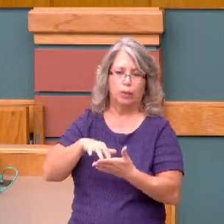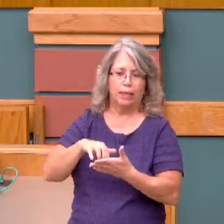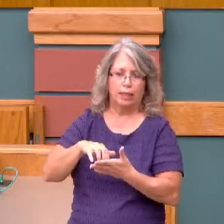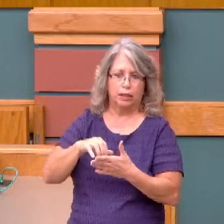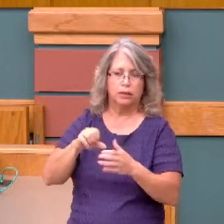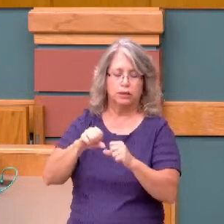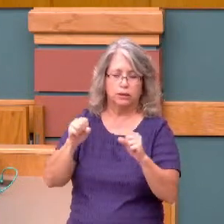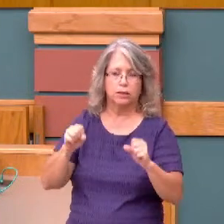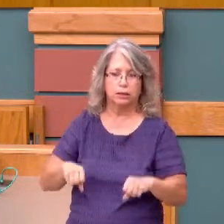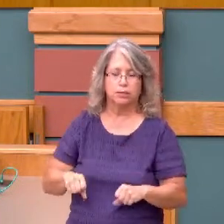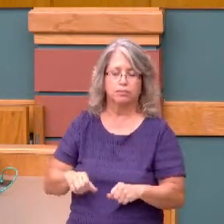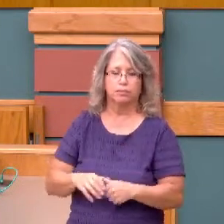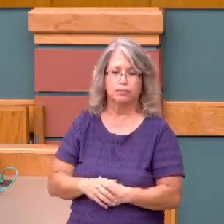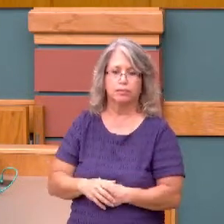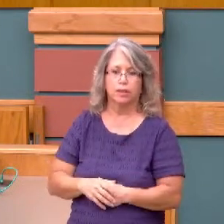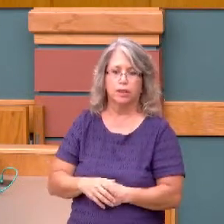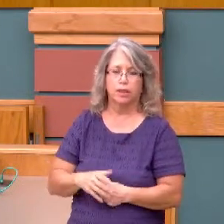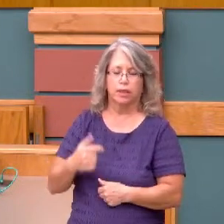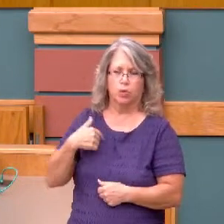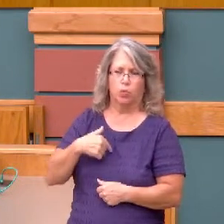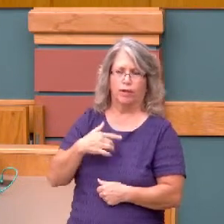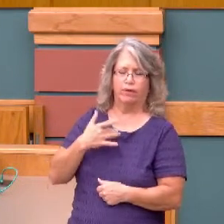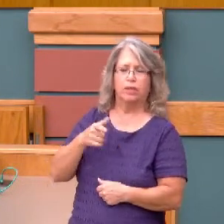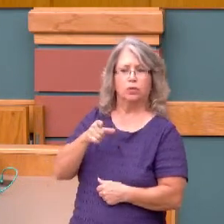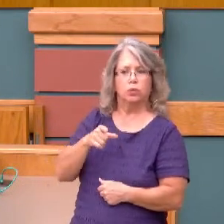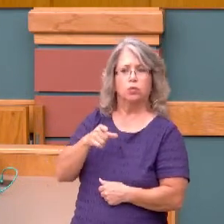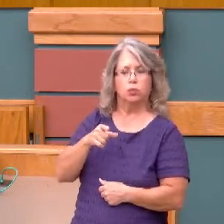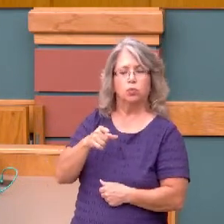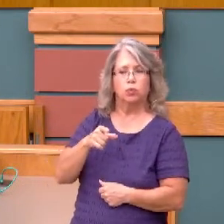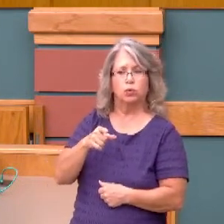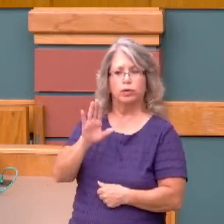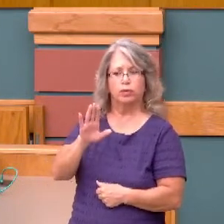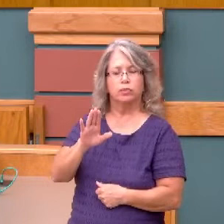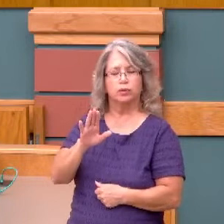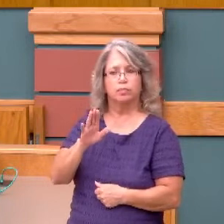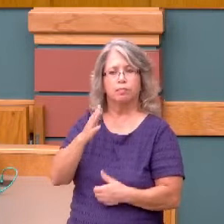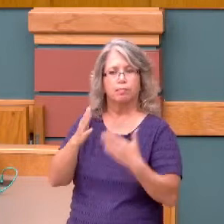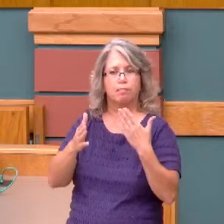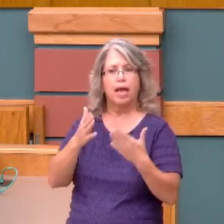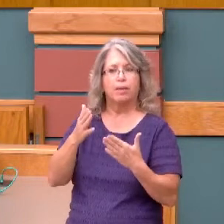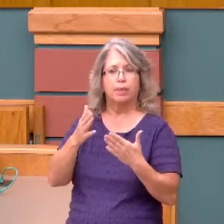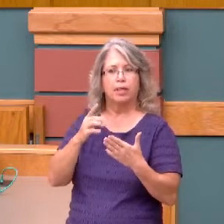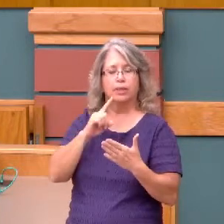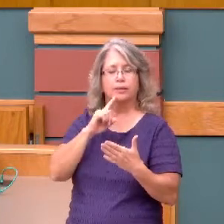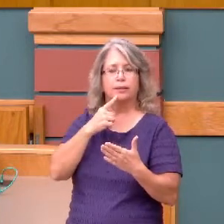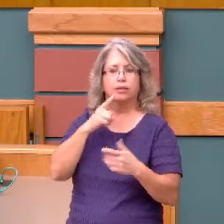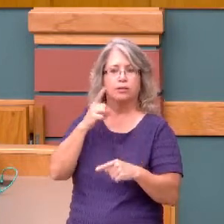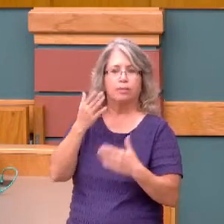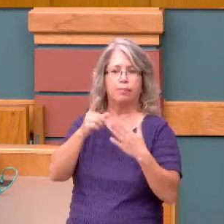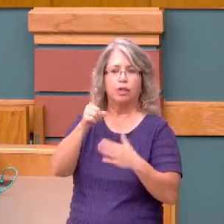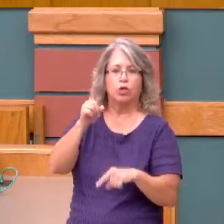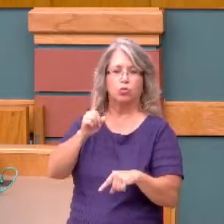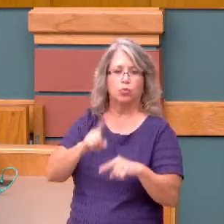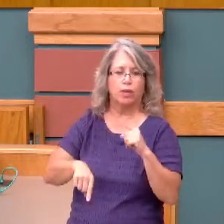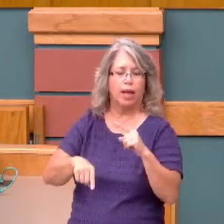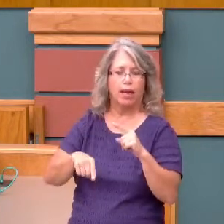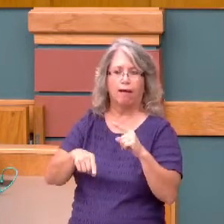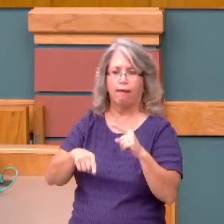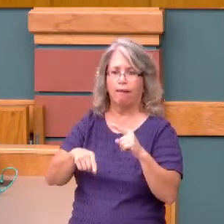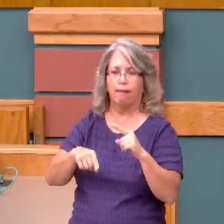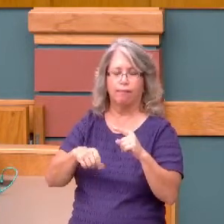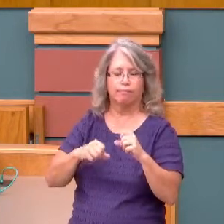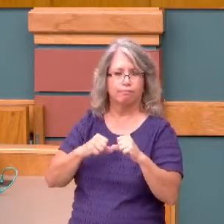peril if you're not going to be able to mount a good defense, there is post-prophylactic exposure.